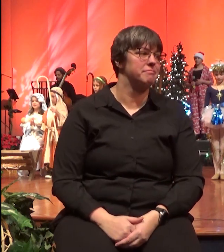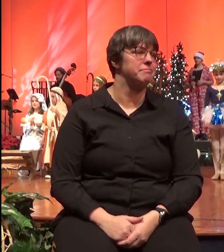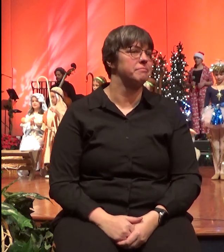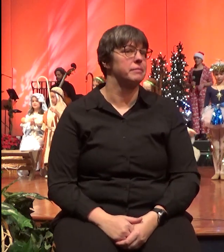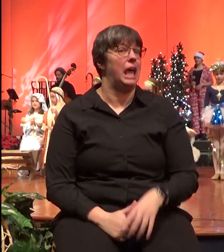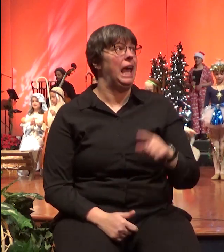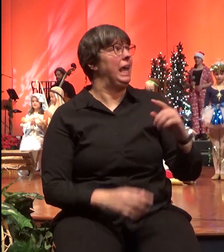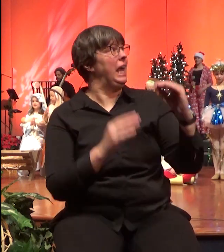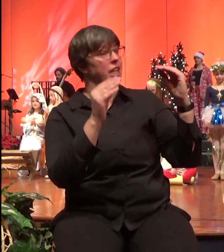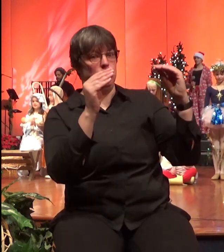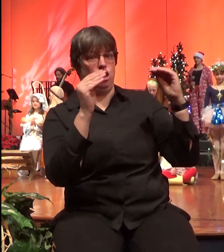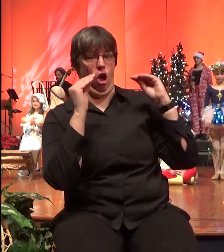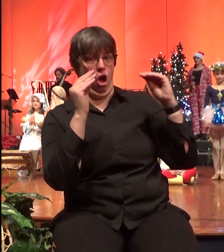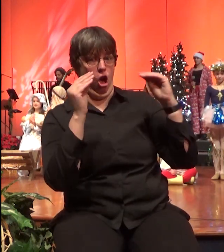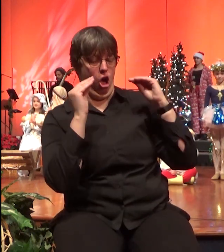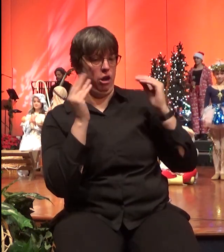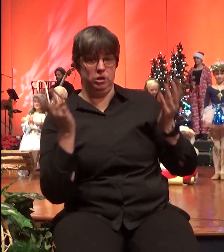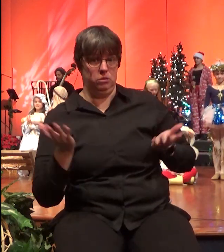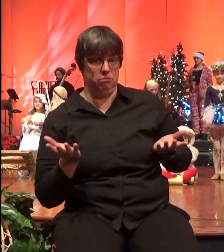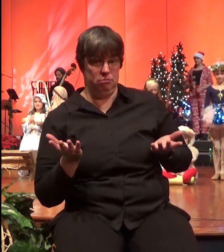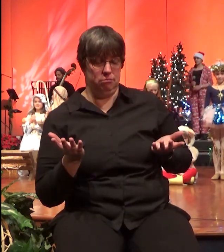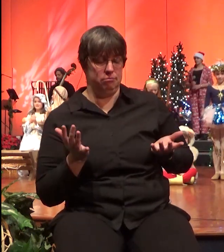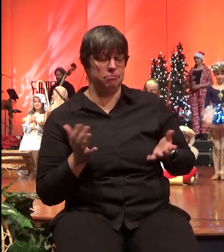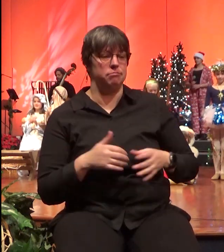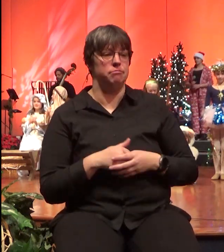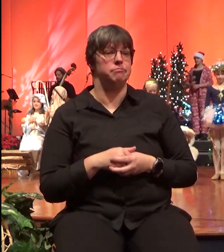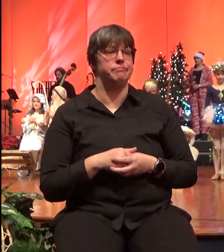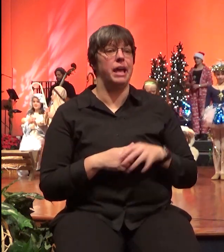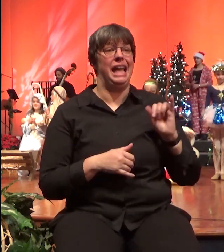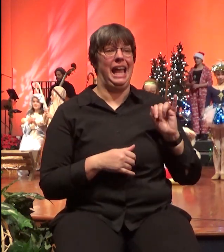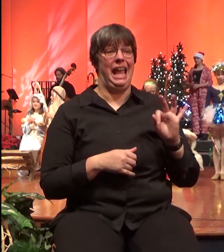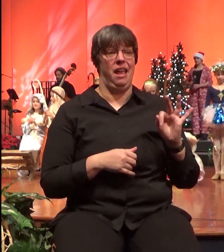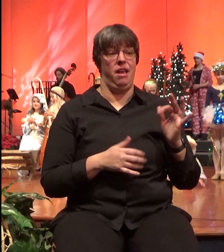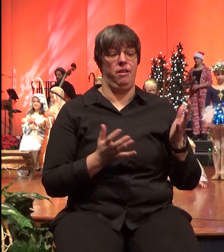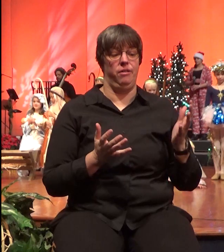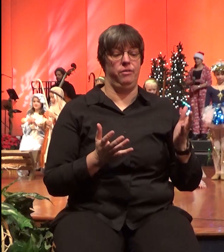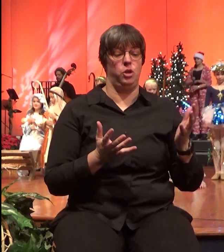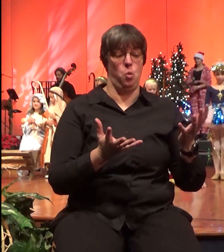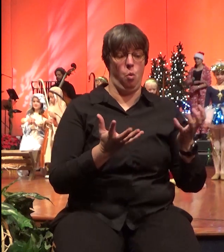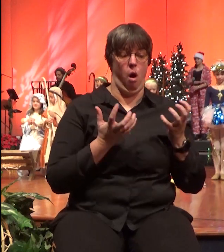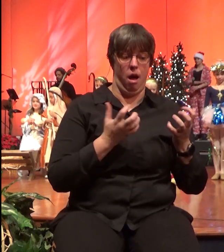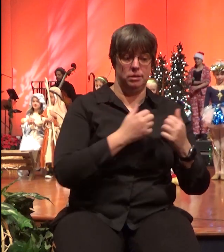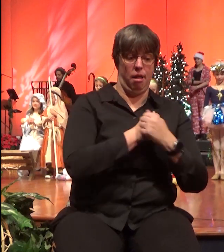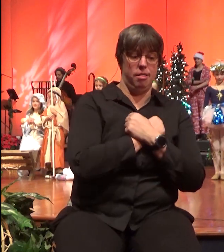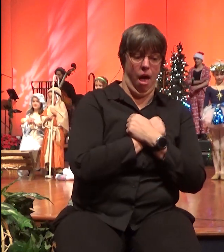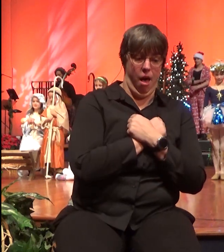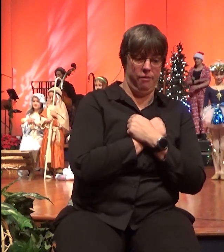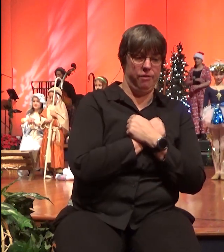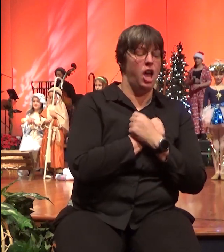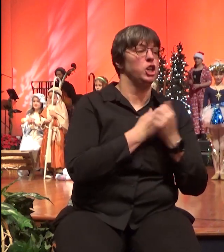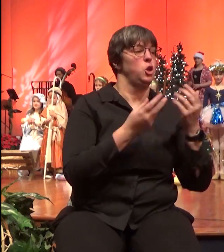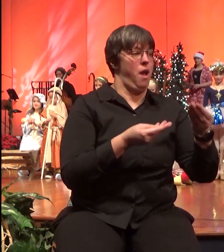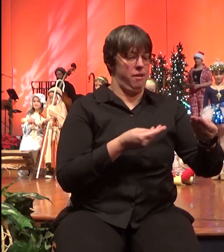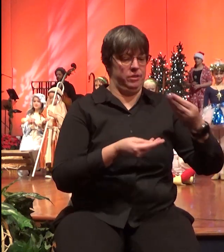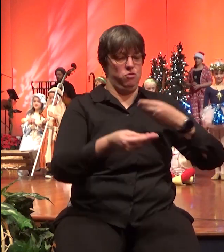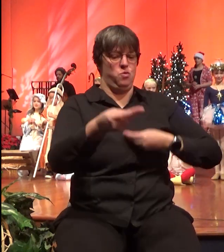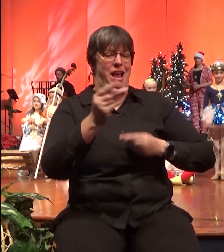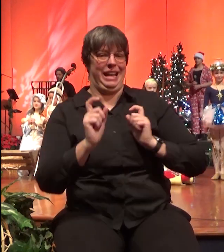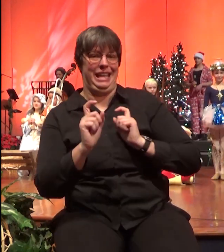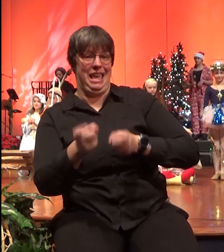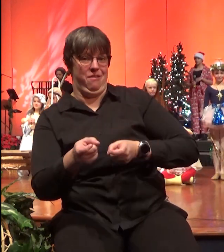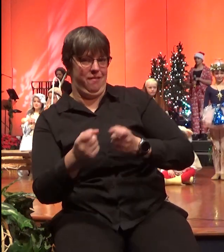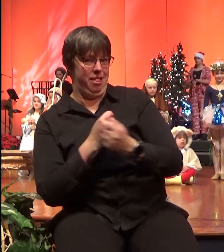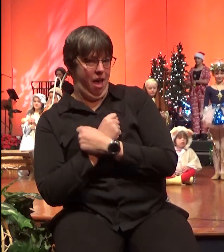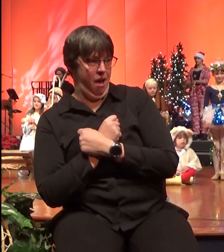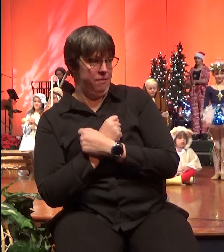He taught us things like, if you want love, give love. If you